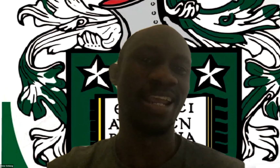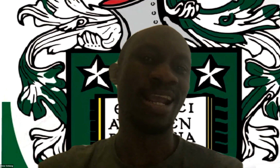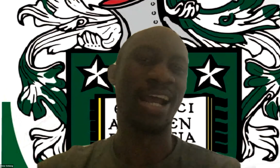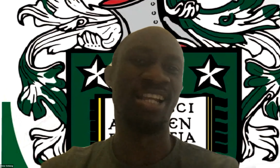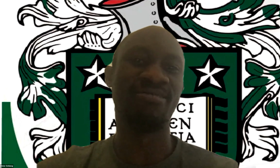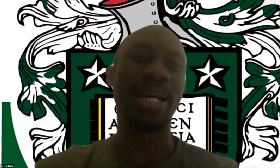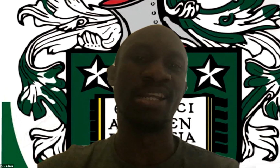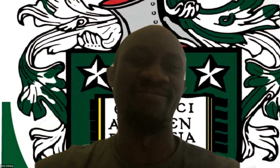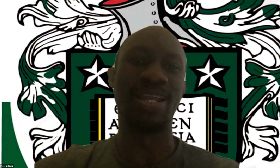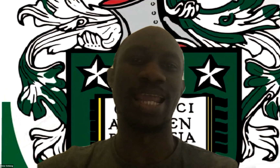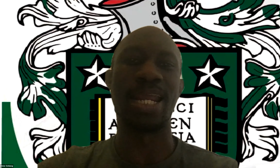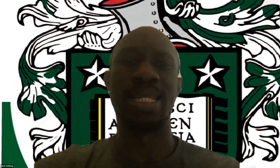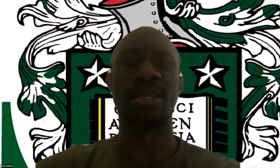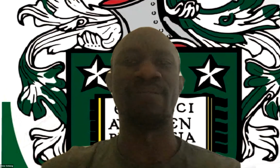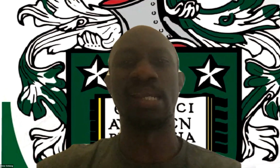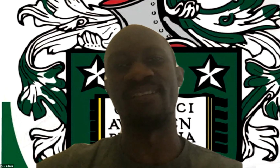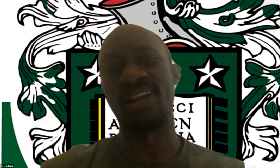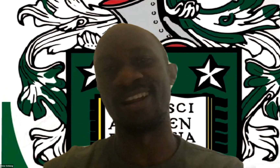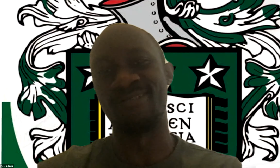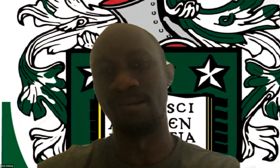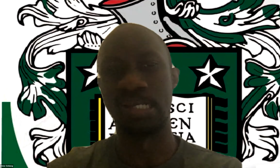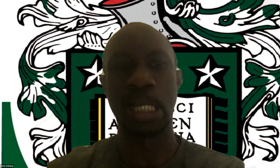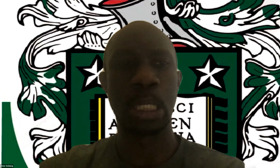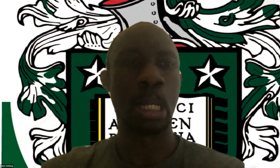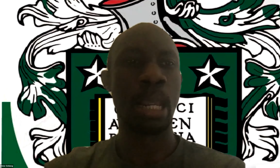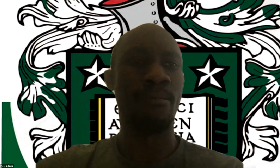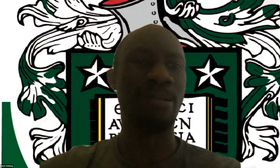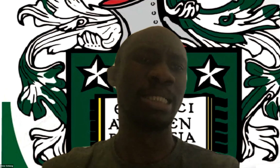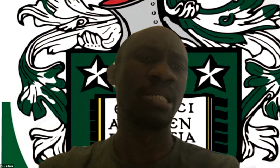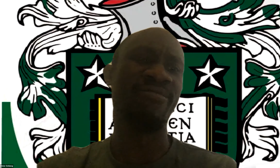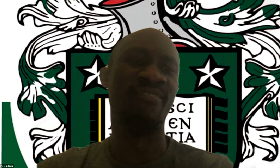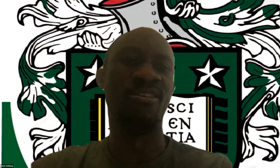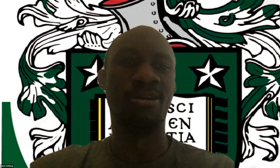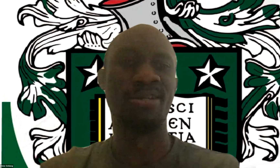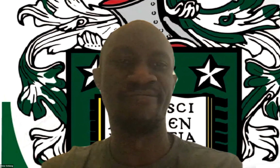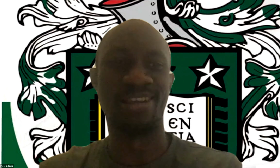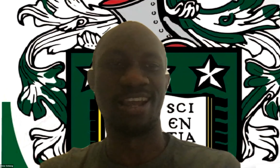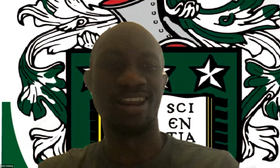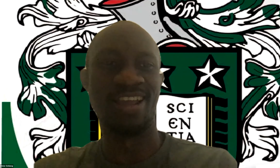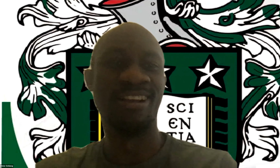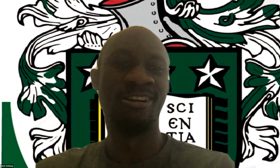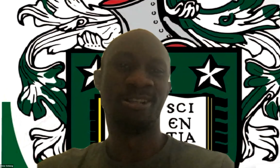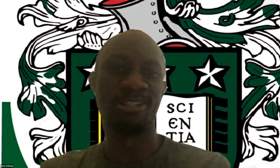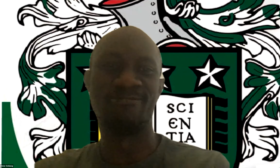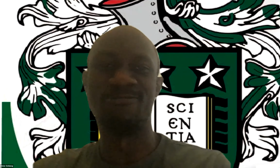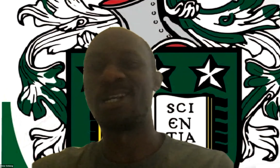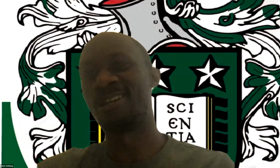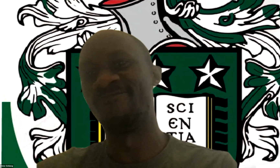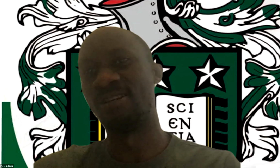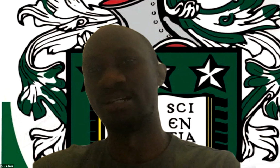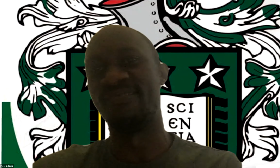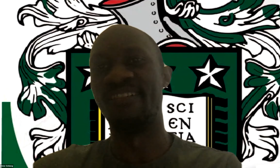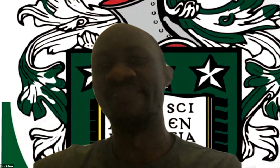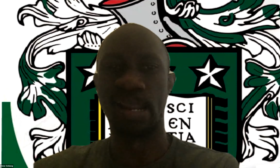security as well as meet their disability-related costs. Most formal contributory social